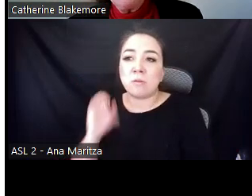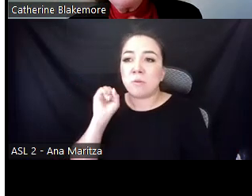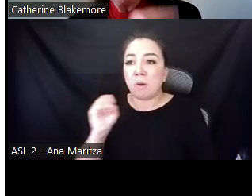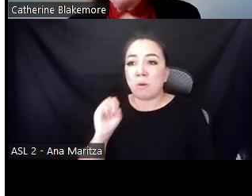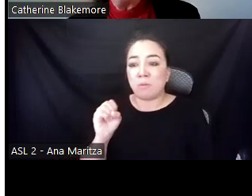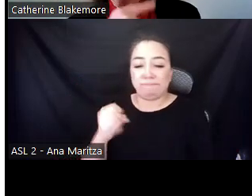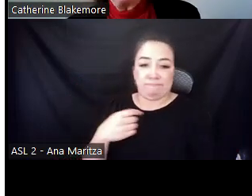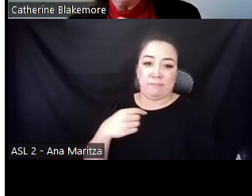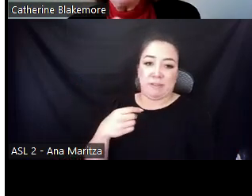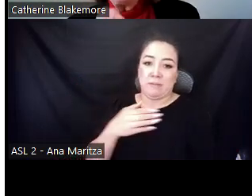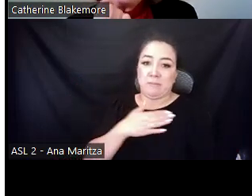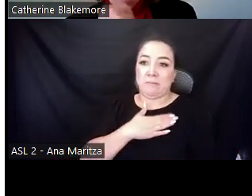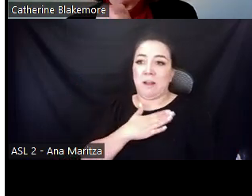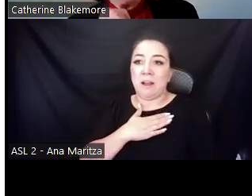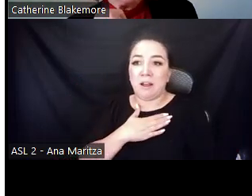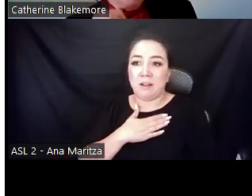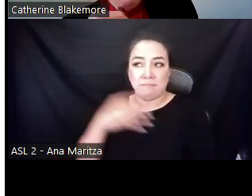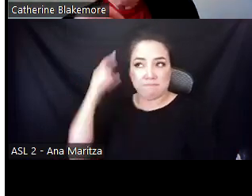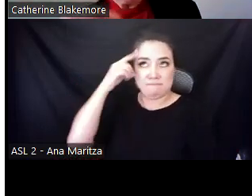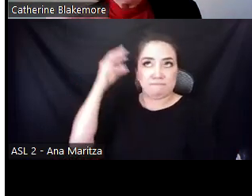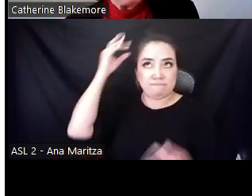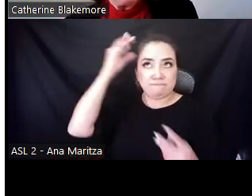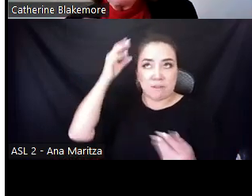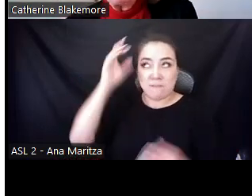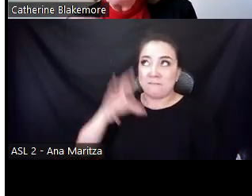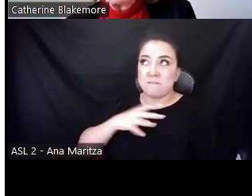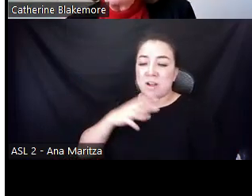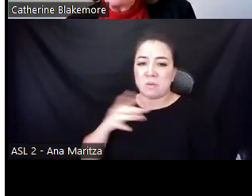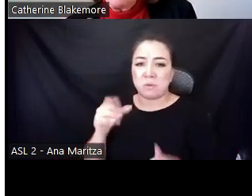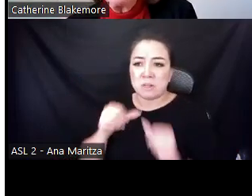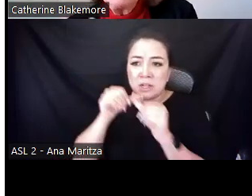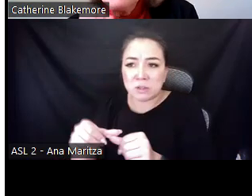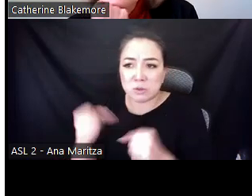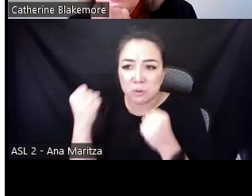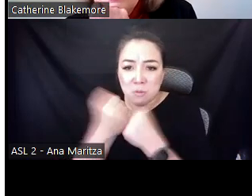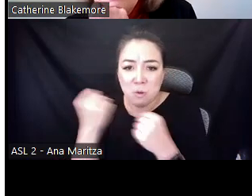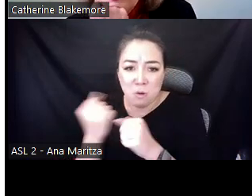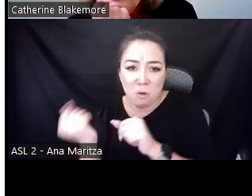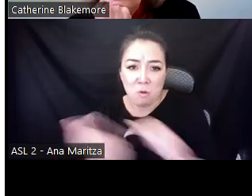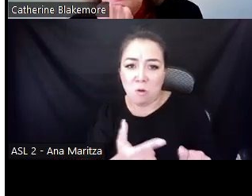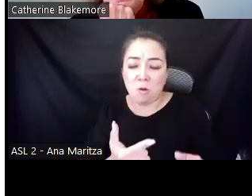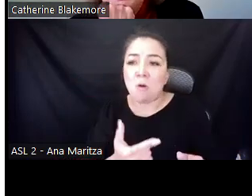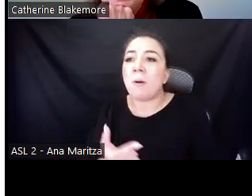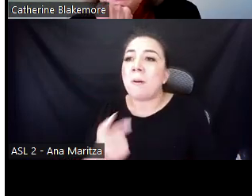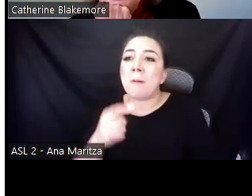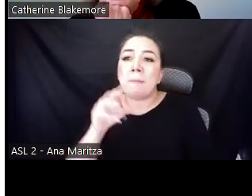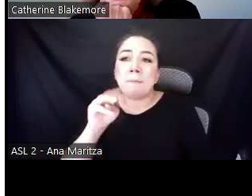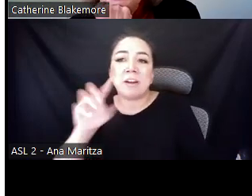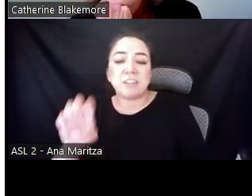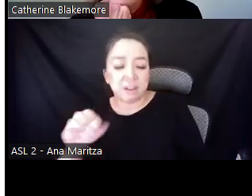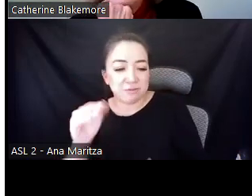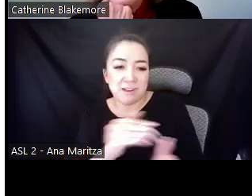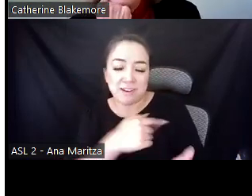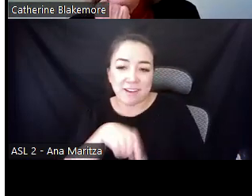I, in my head, I like, fine, we'll just say continue to support all of these. Michelle reminded us